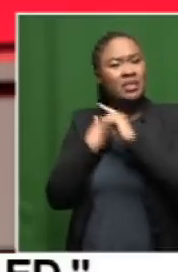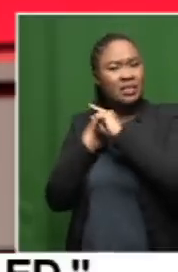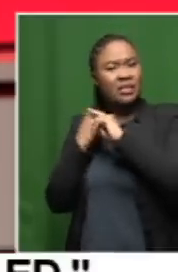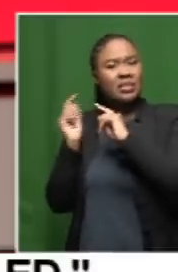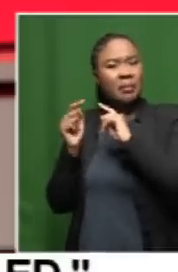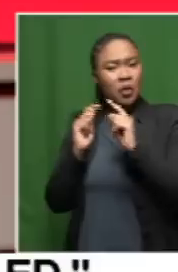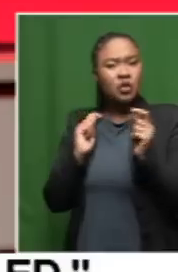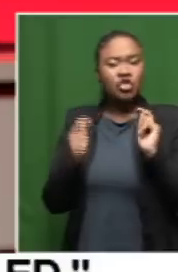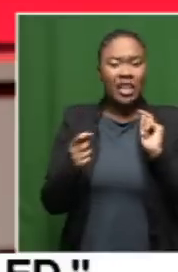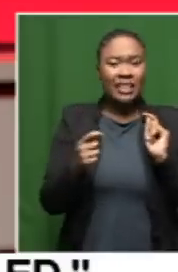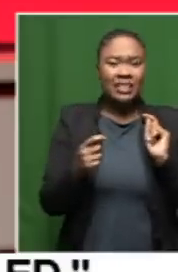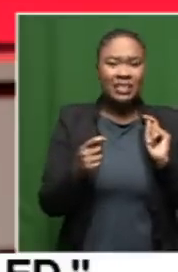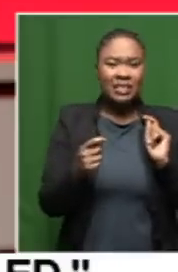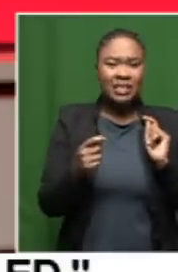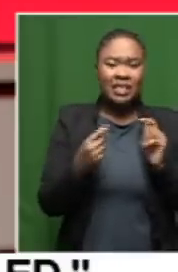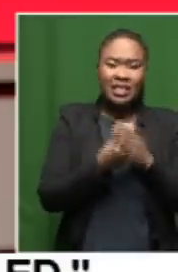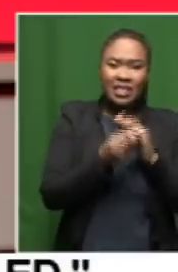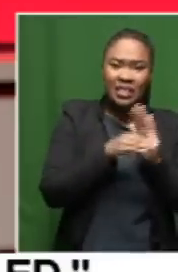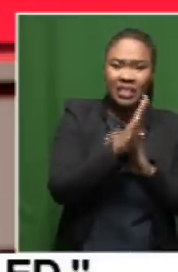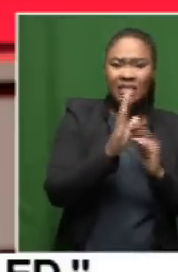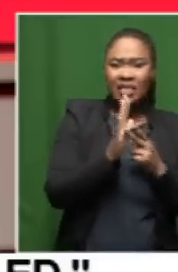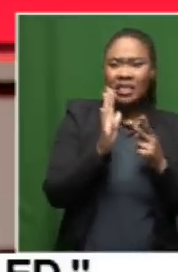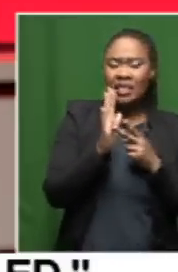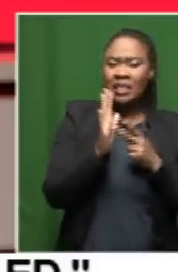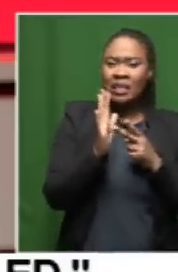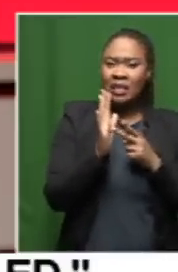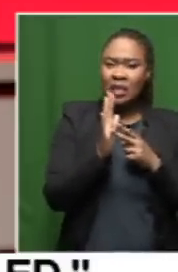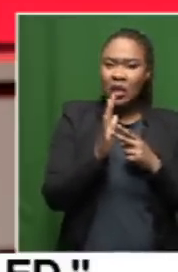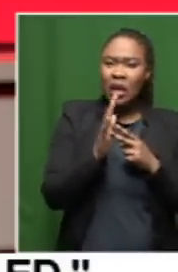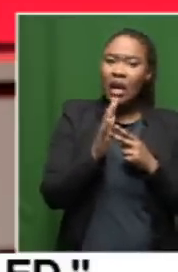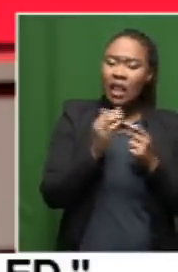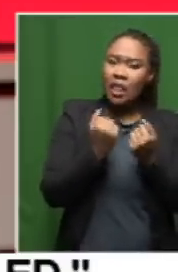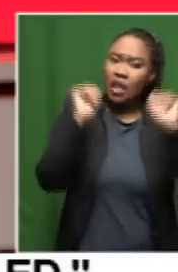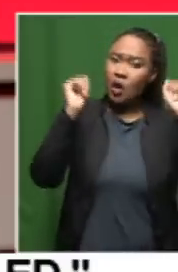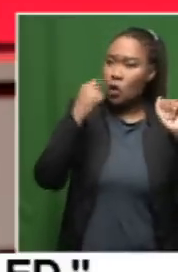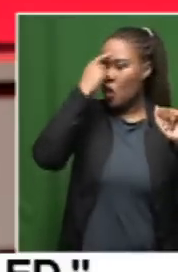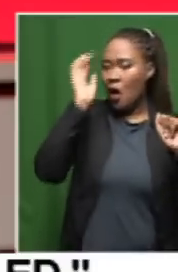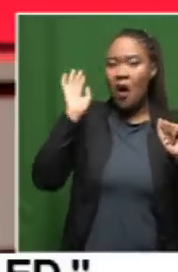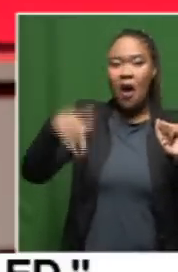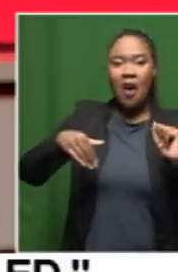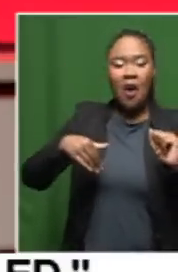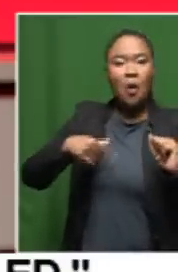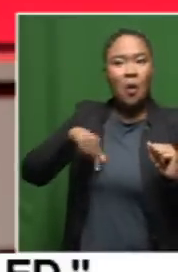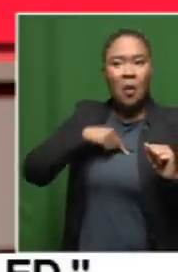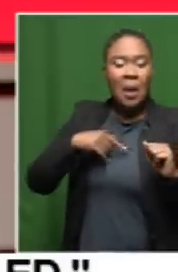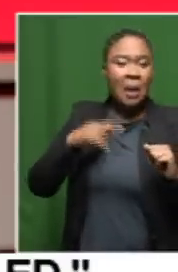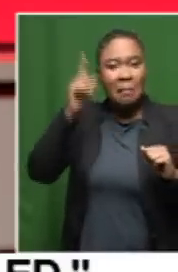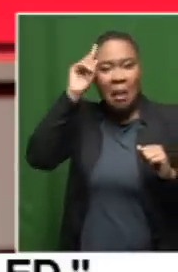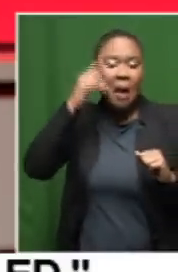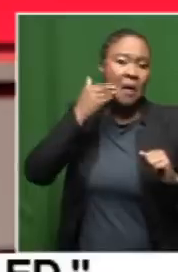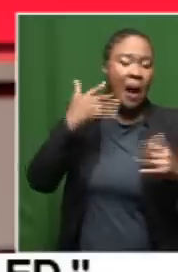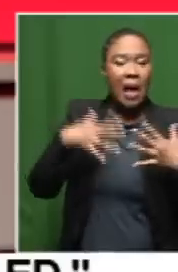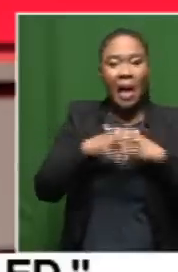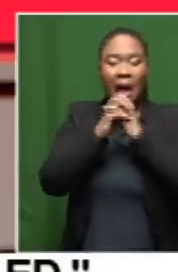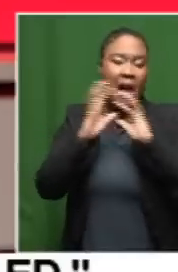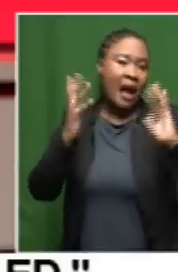for democratization and economic development. But instead, we thought there's a goodwill based on this good aura of President